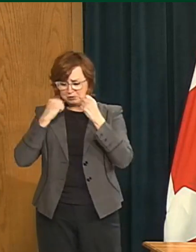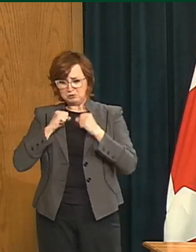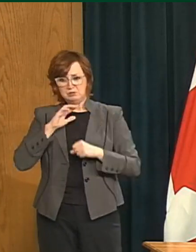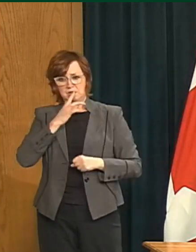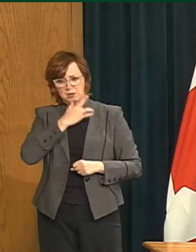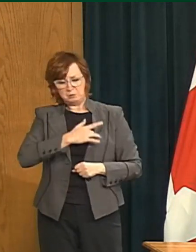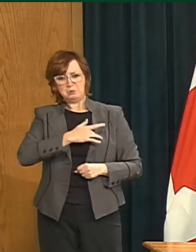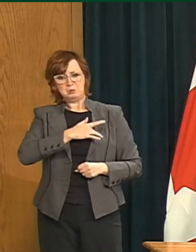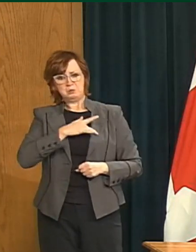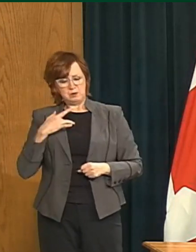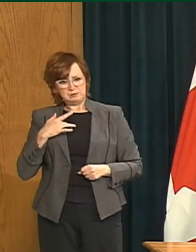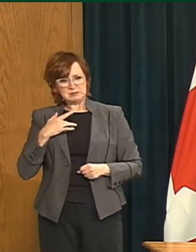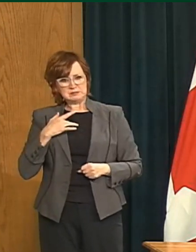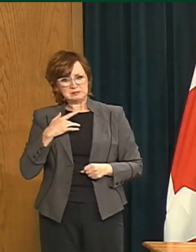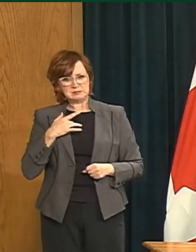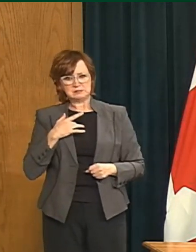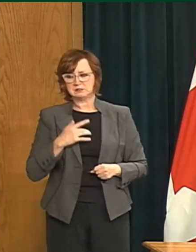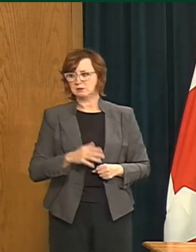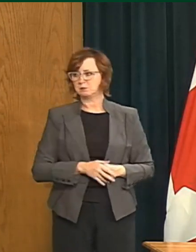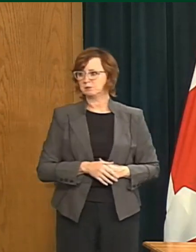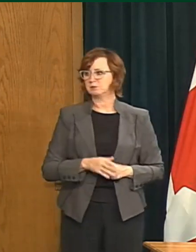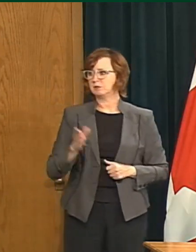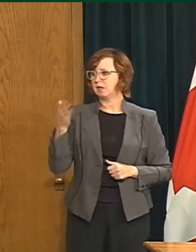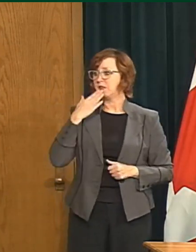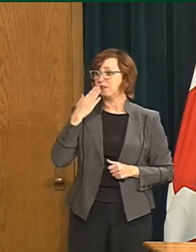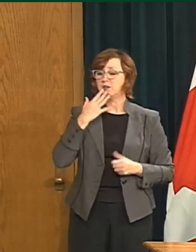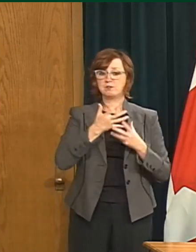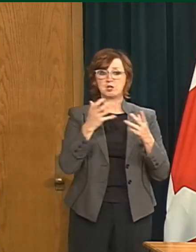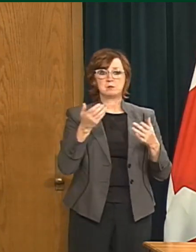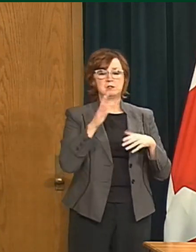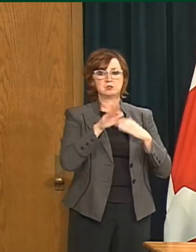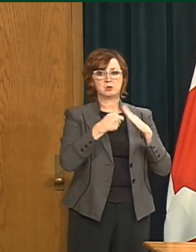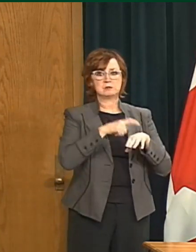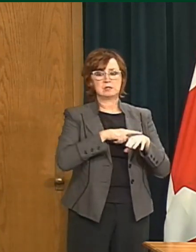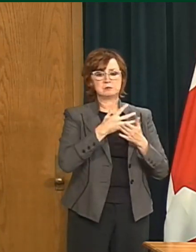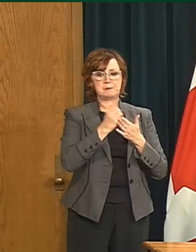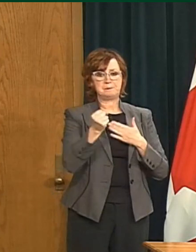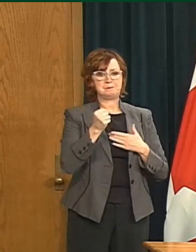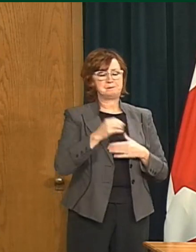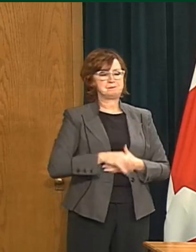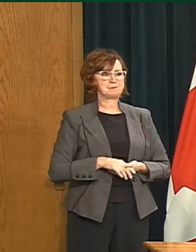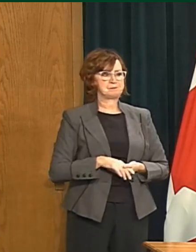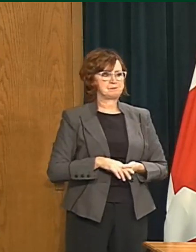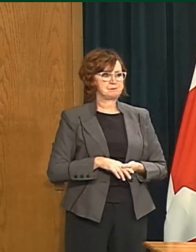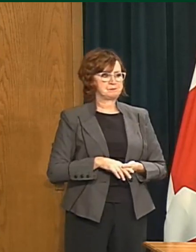when we get on the backside of this curve tomorrow. Thanks very much, everyone. That's all the time we have for today.